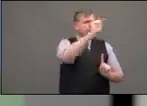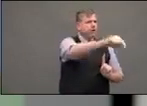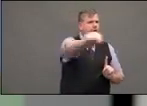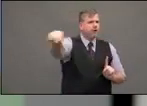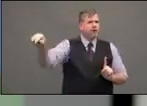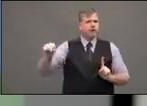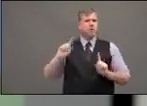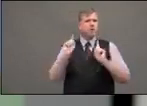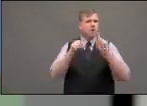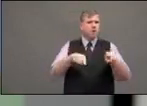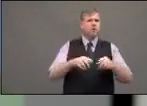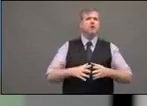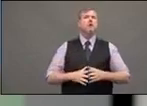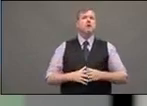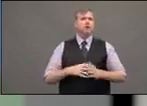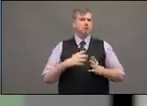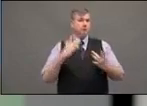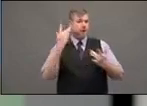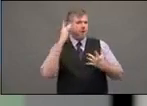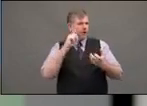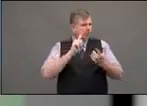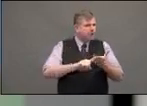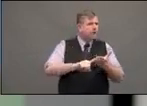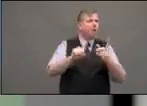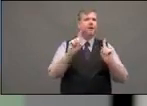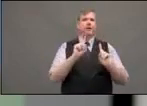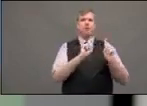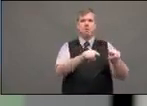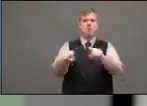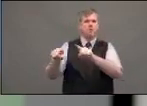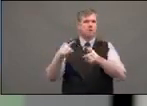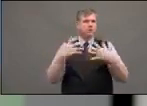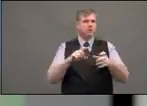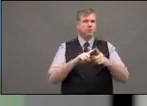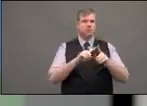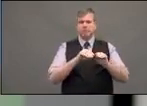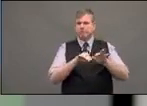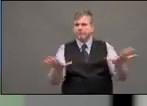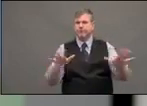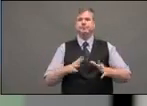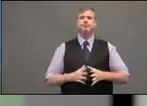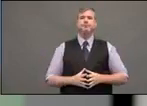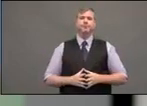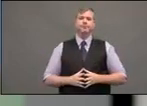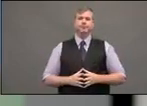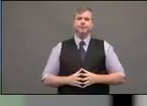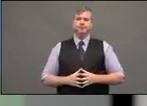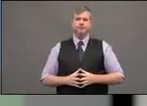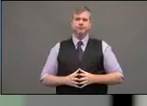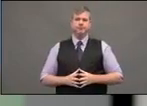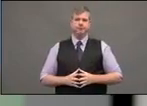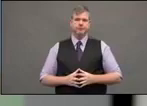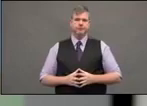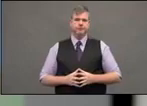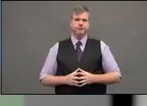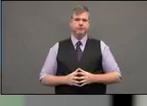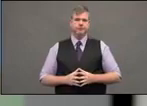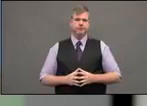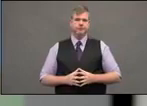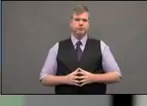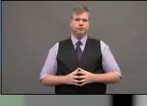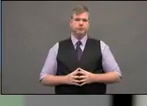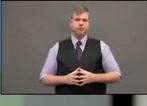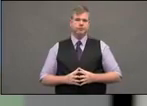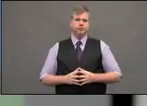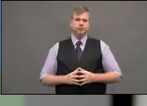when we know people can already start shedding the virus and being contagious at that time. So that's what would happen if you're a case, if you're